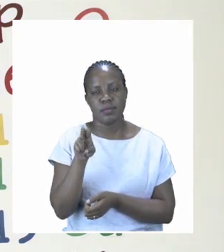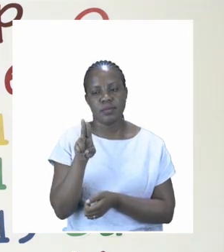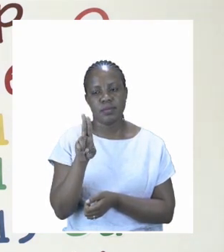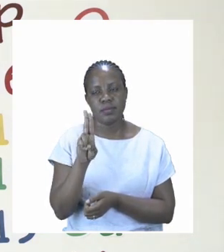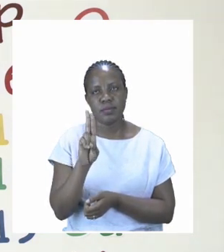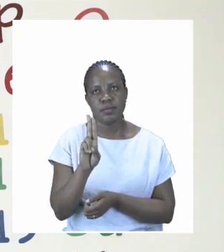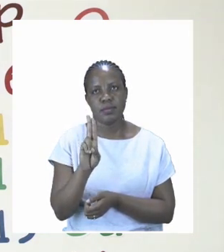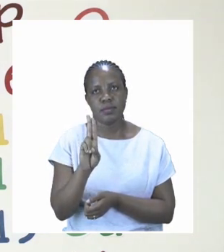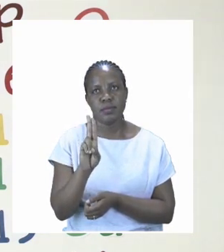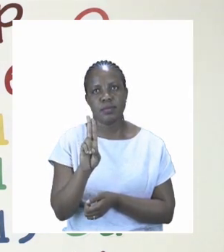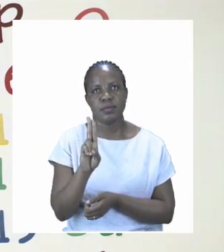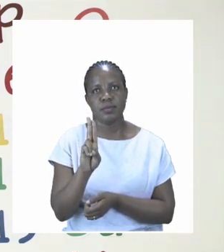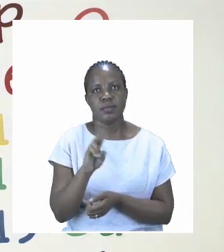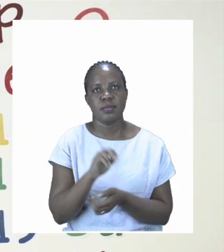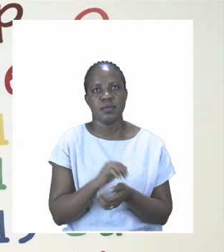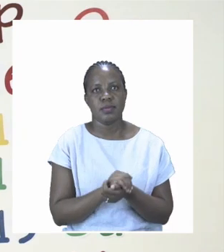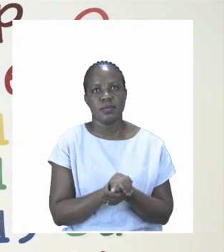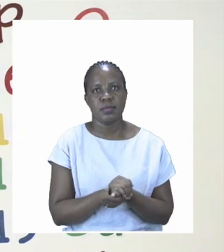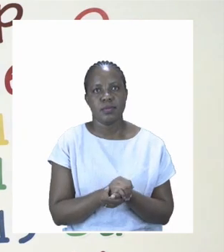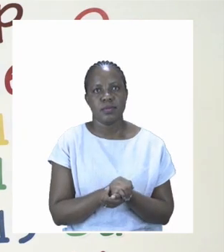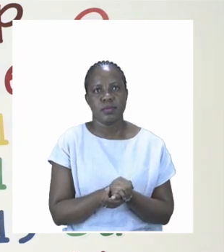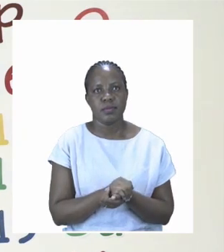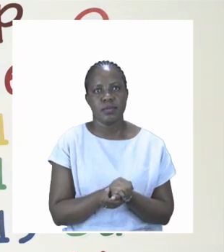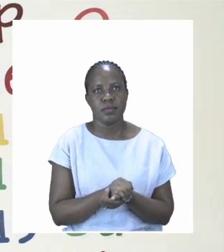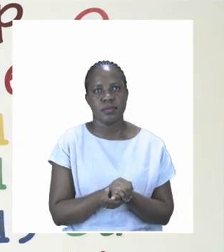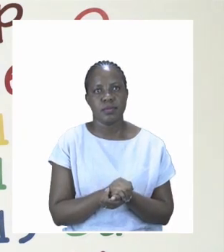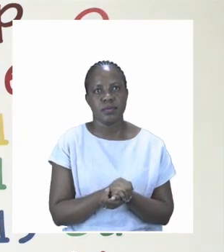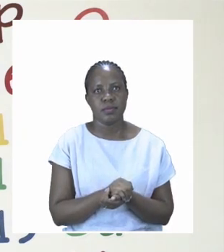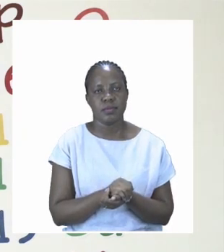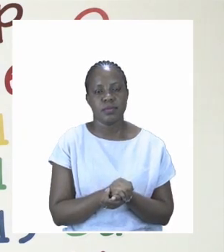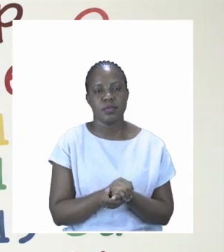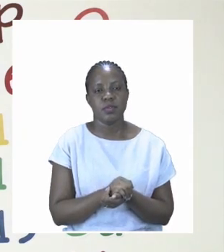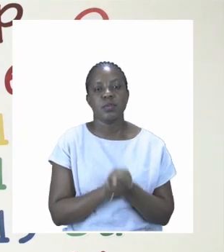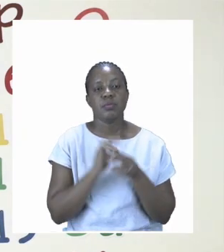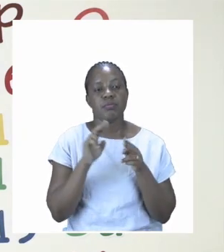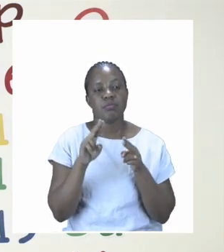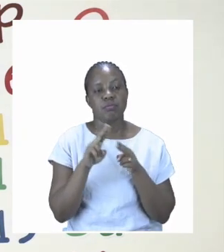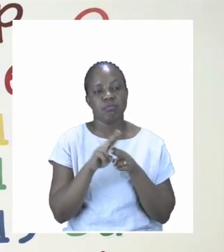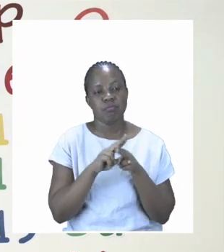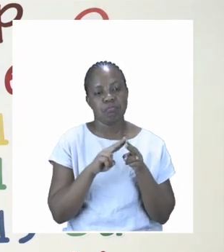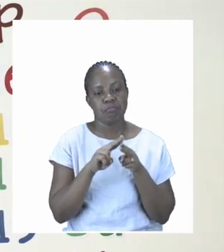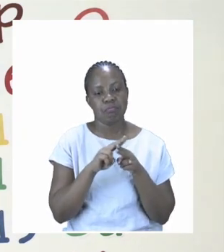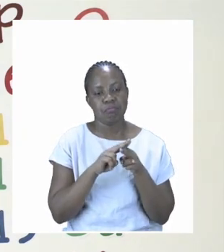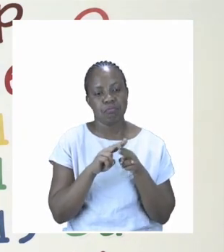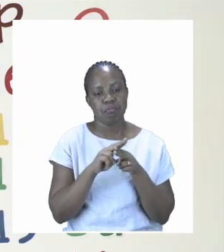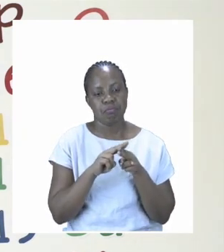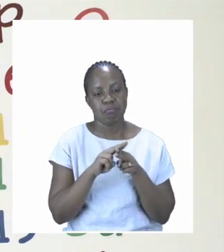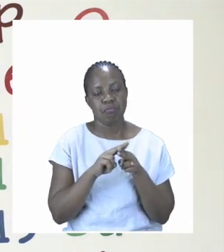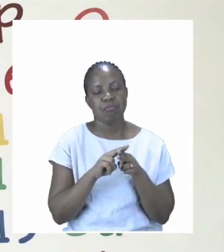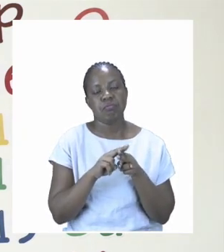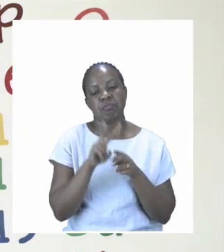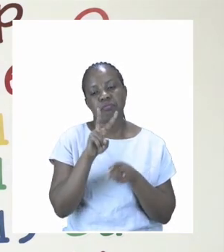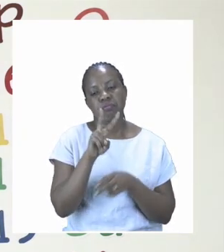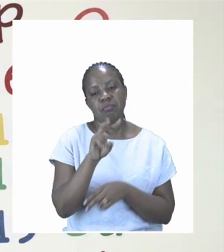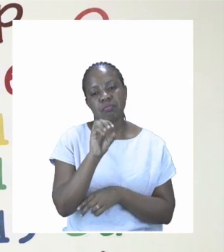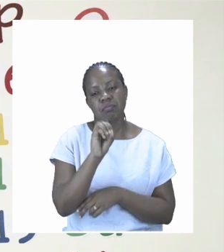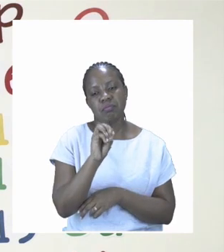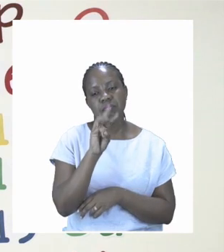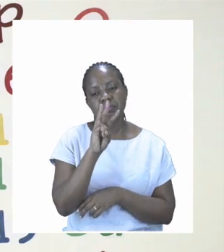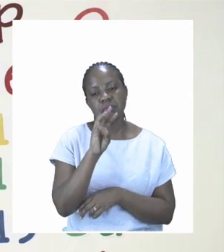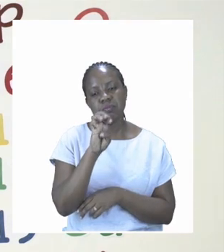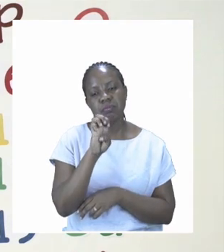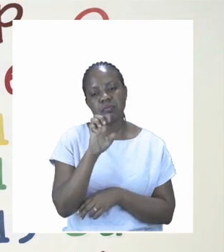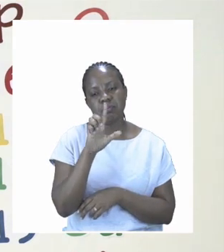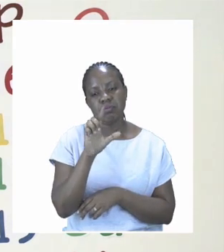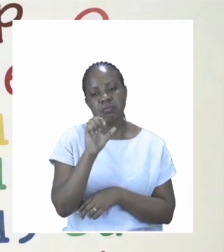and ah. So we're going to use these sounds so that we can identify them in